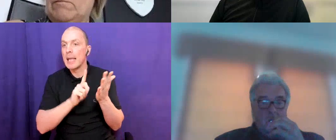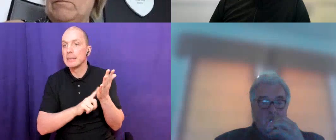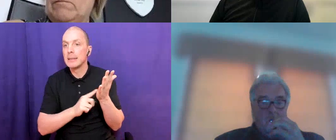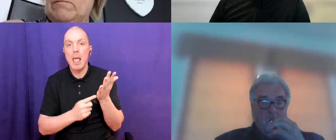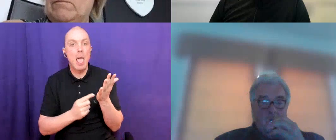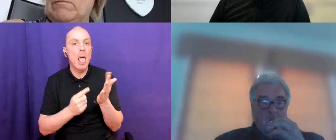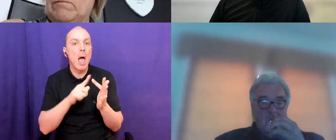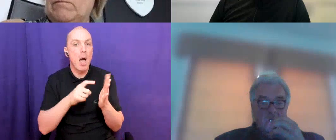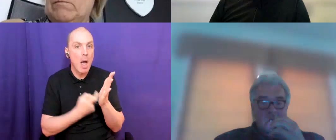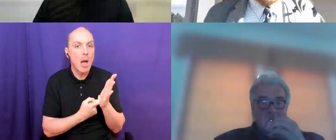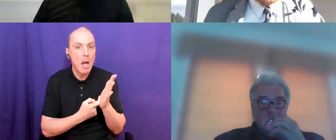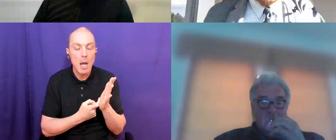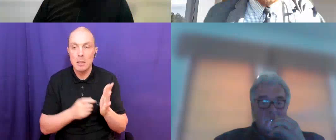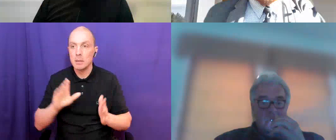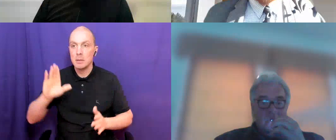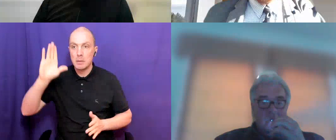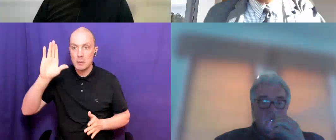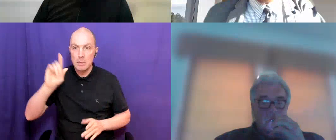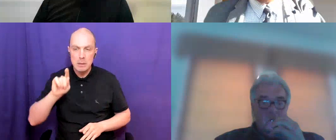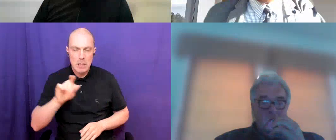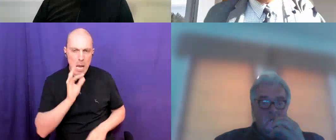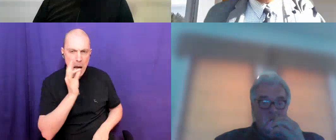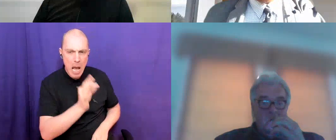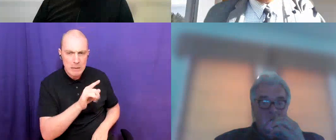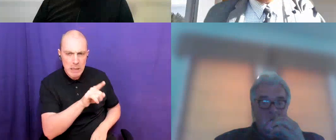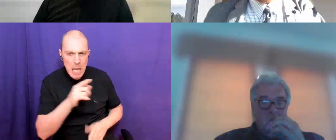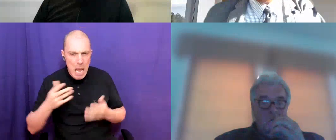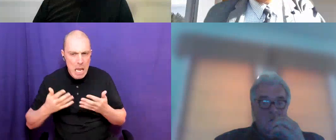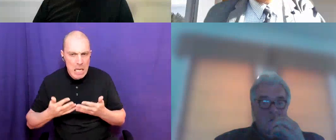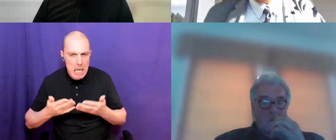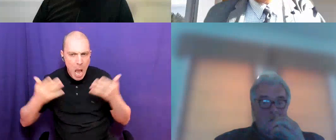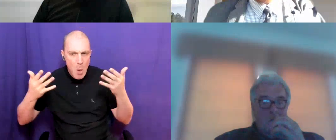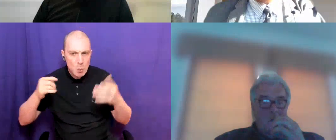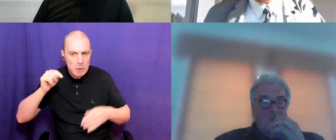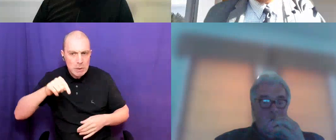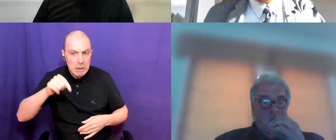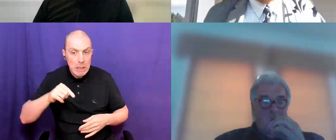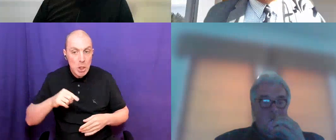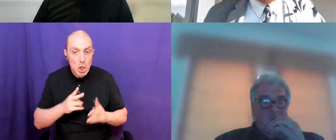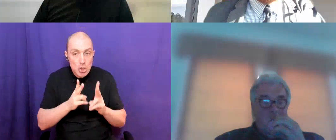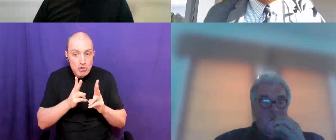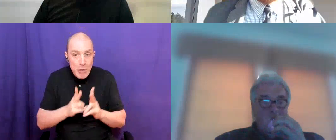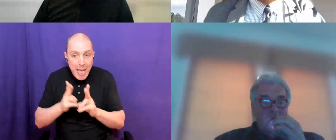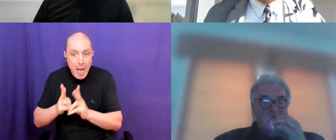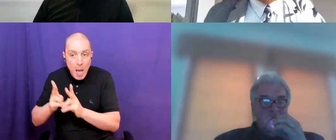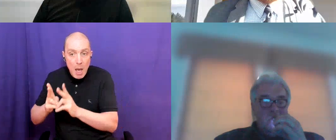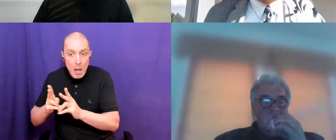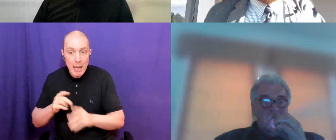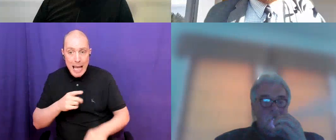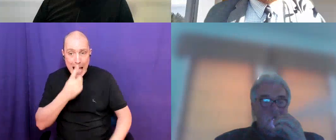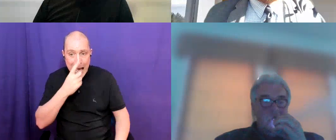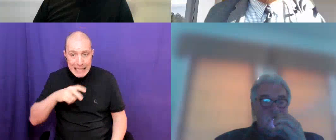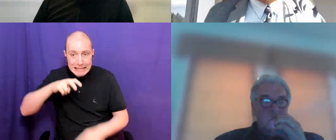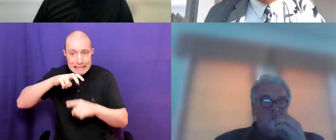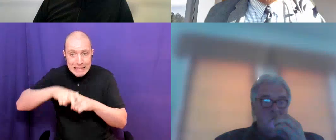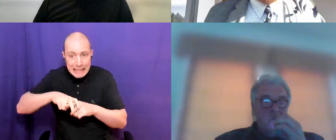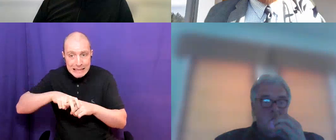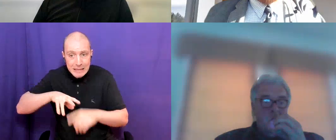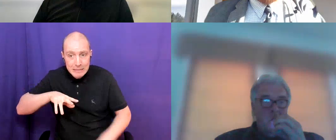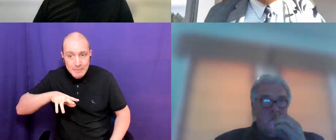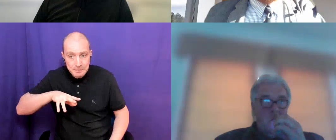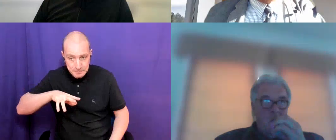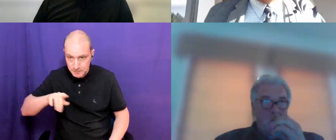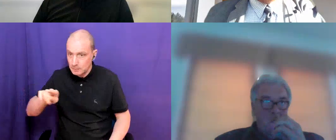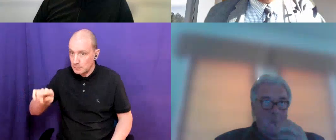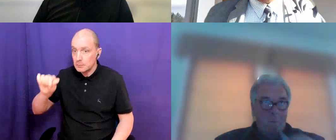Hi. What it is for the count, will there be chairs in the count places? Chairs to sit on? There'll be a number of chairs